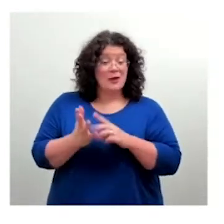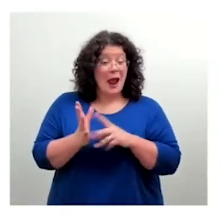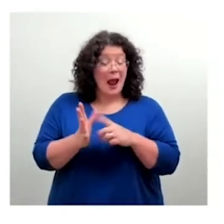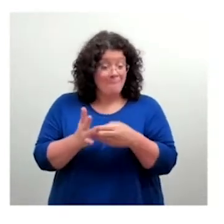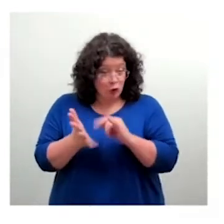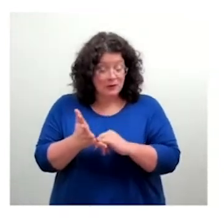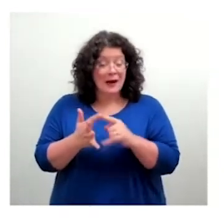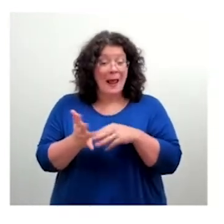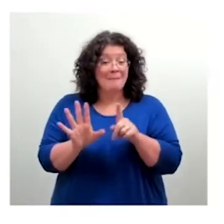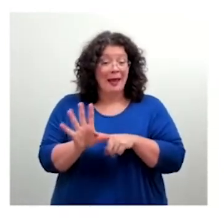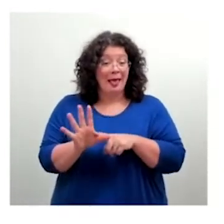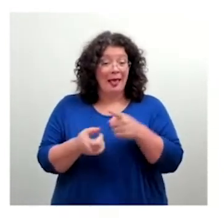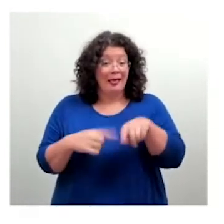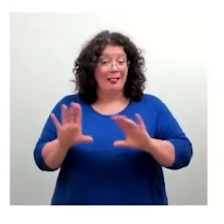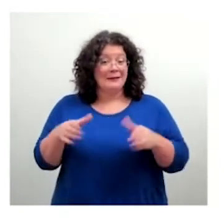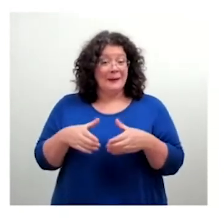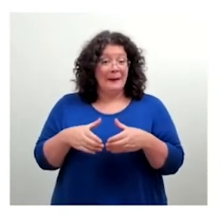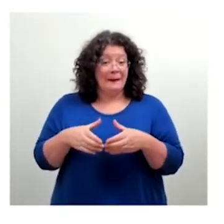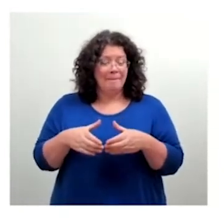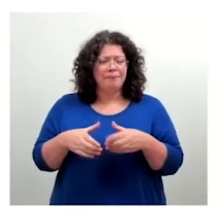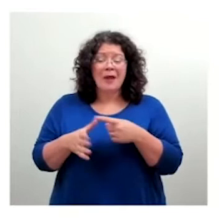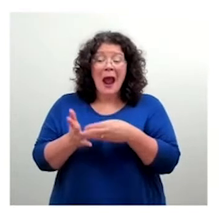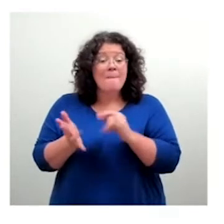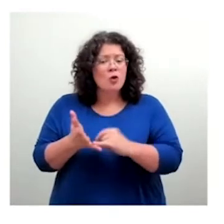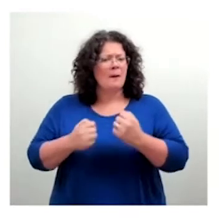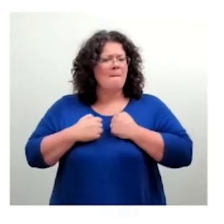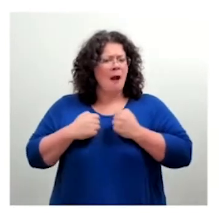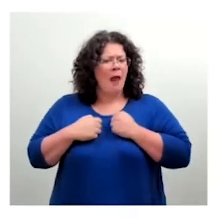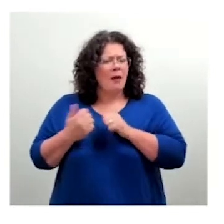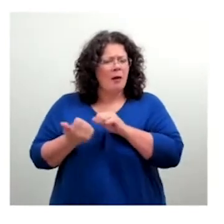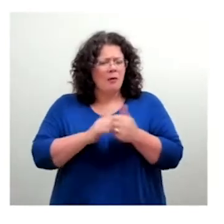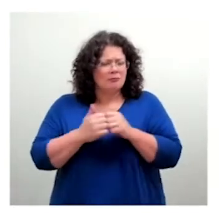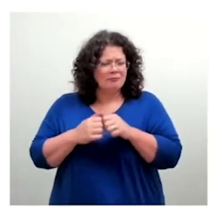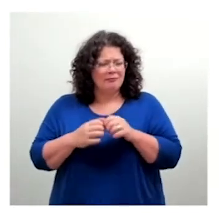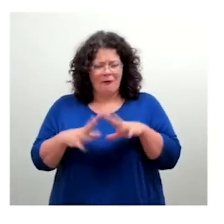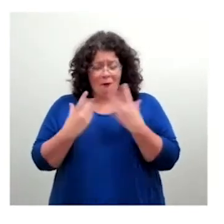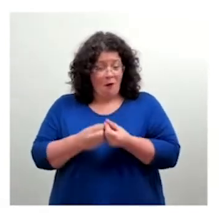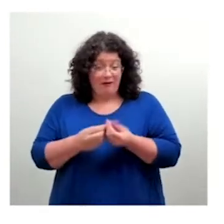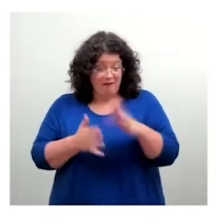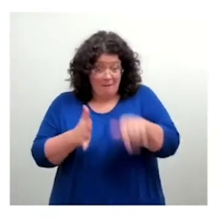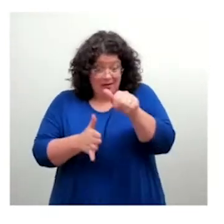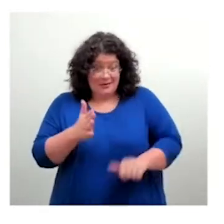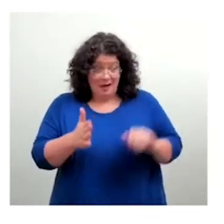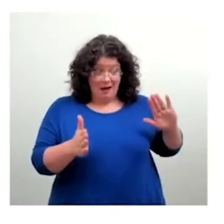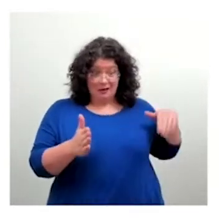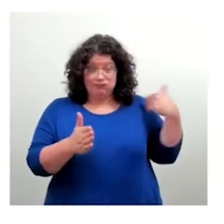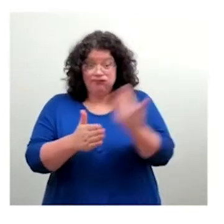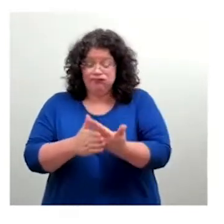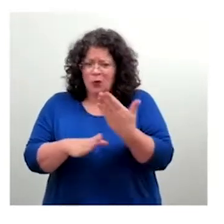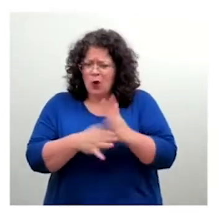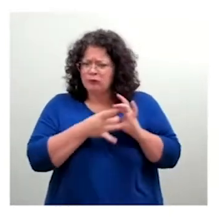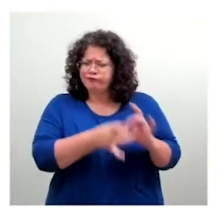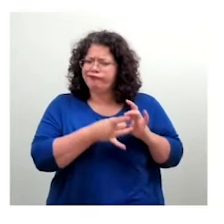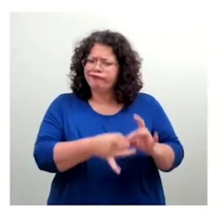this from the very beginning. And when we think about how Soundscape works, we've on this slide got this very